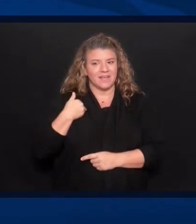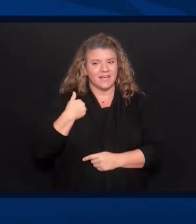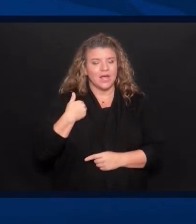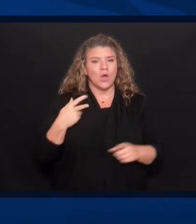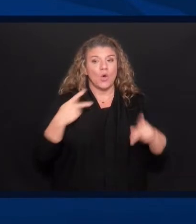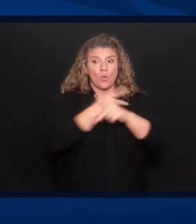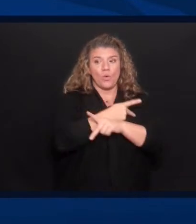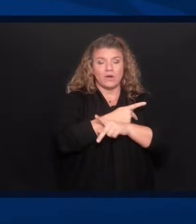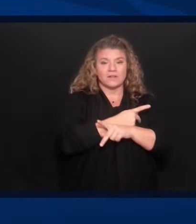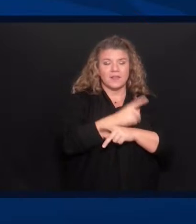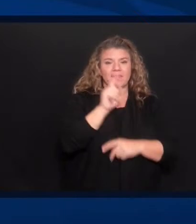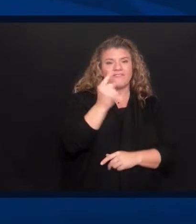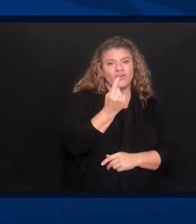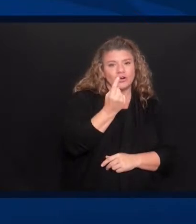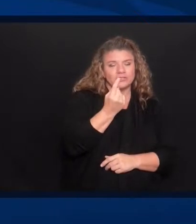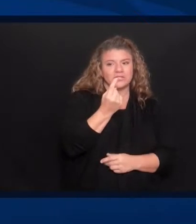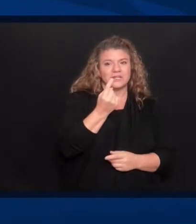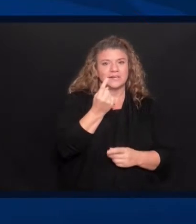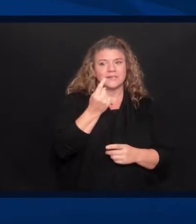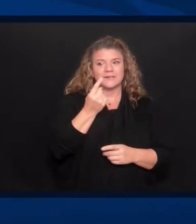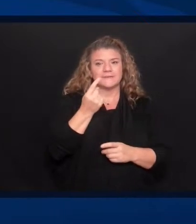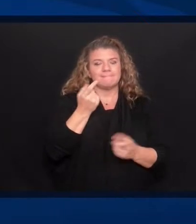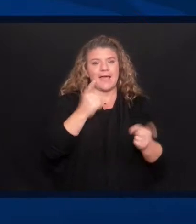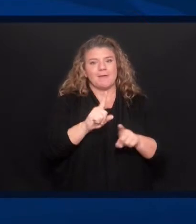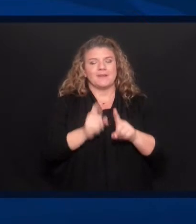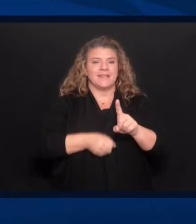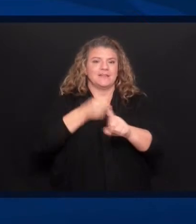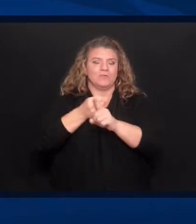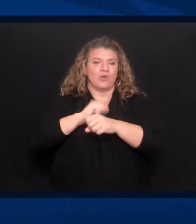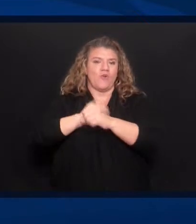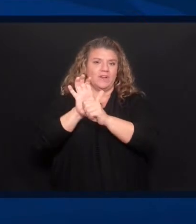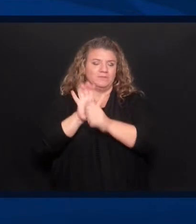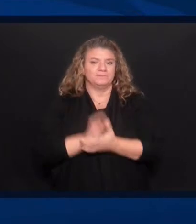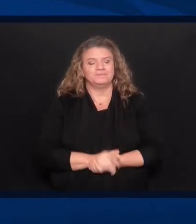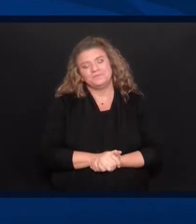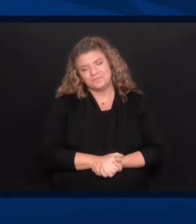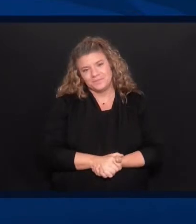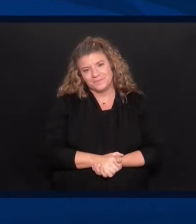than the first go-around with COVID? Thank you.